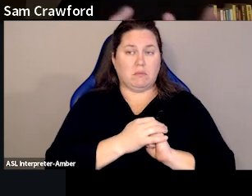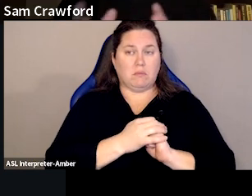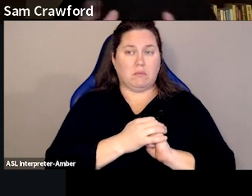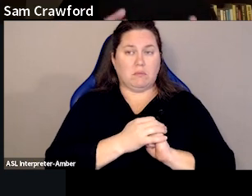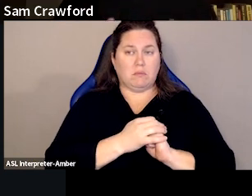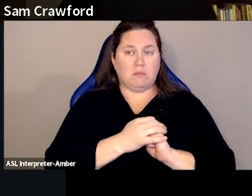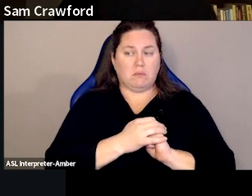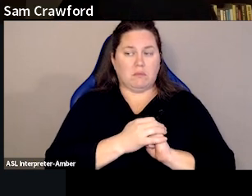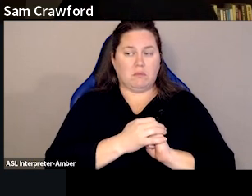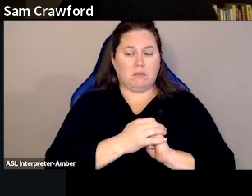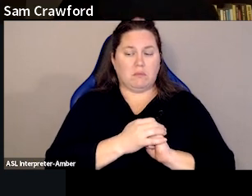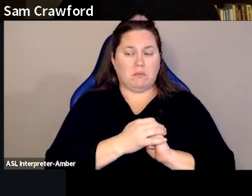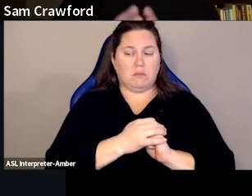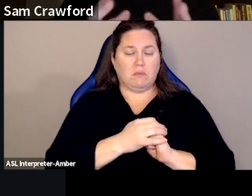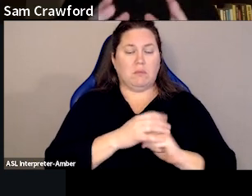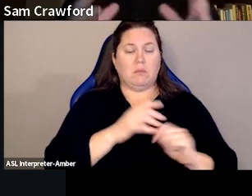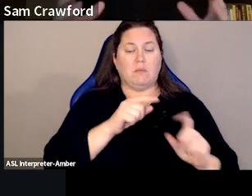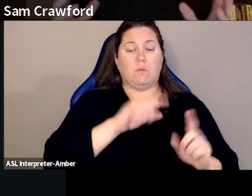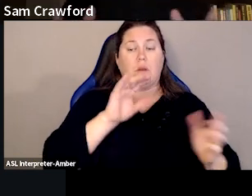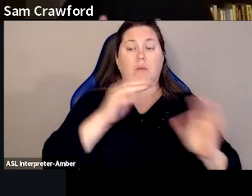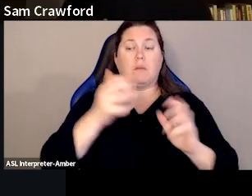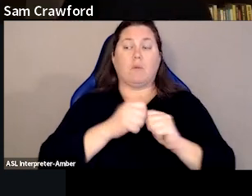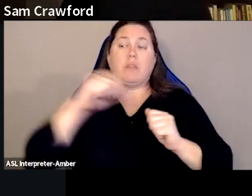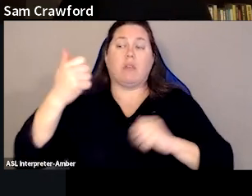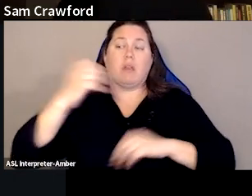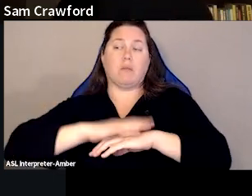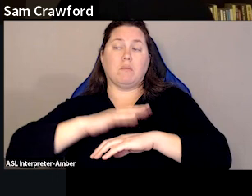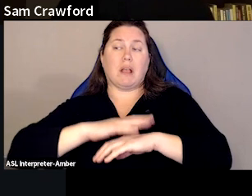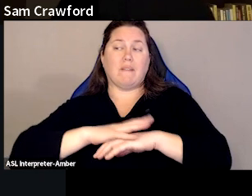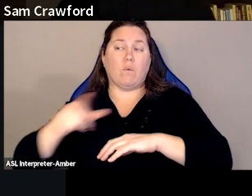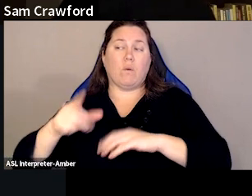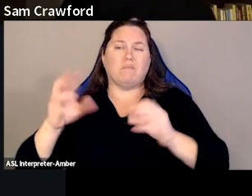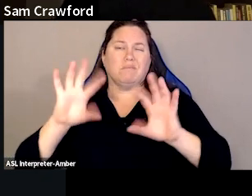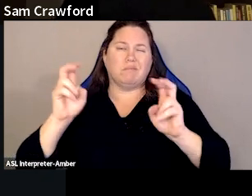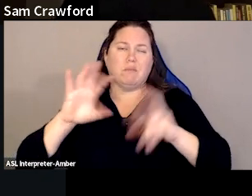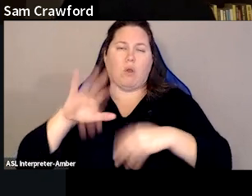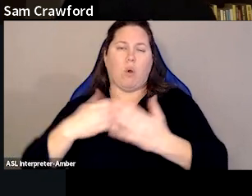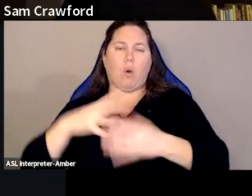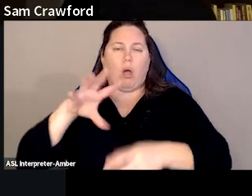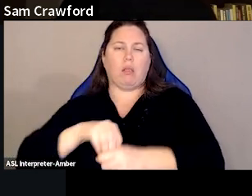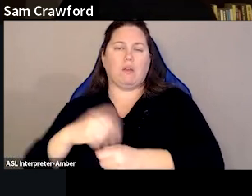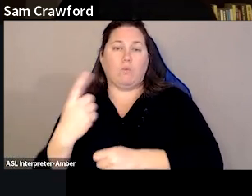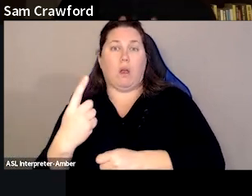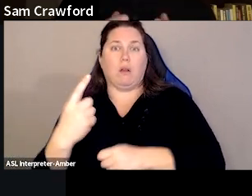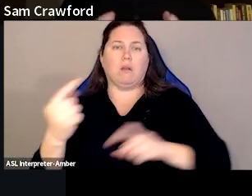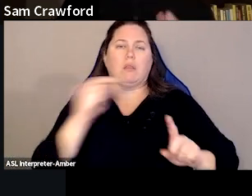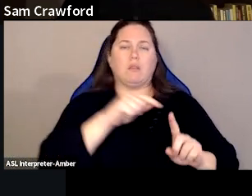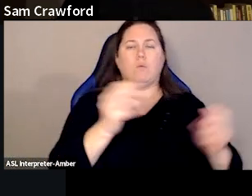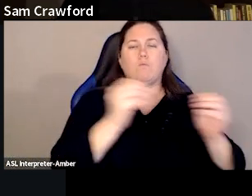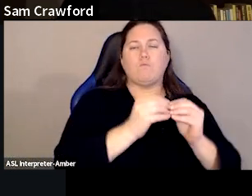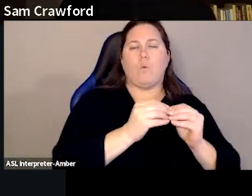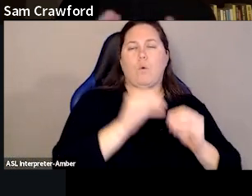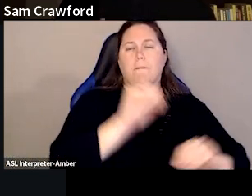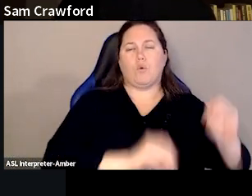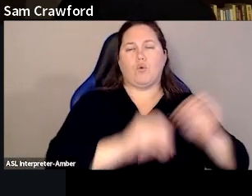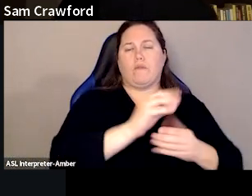when you compare it to all-in-one platforms, it does have a lot more moving parts, and it can be prone to breaking. You need to